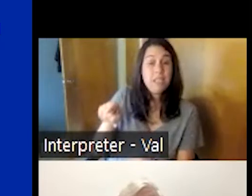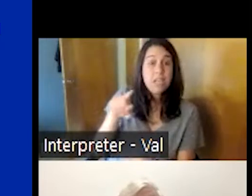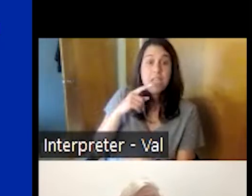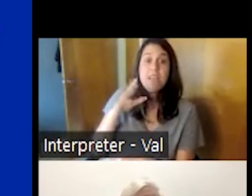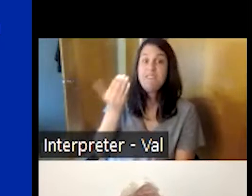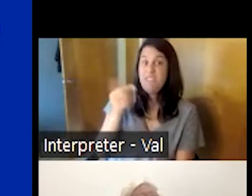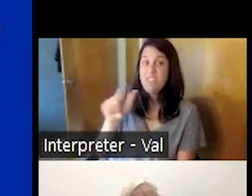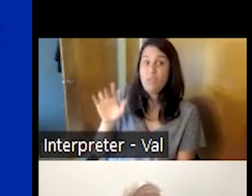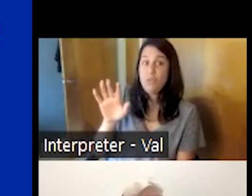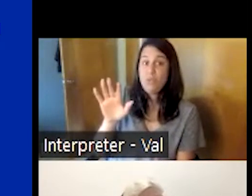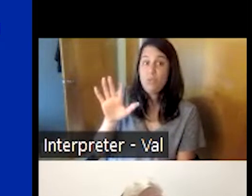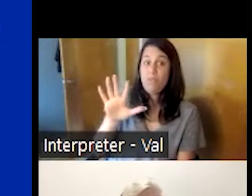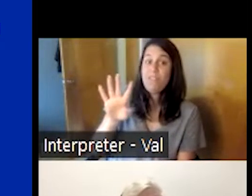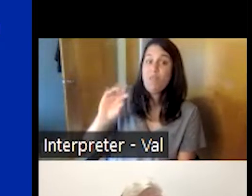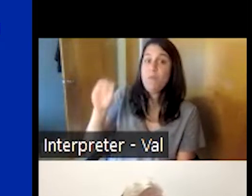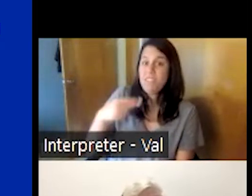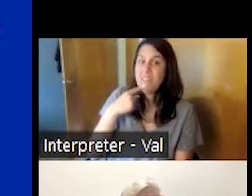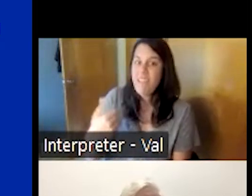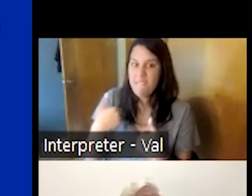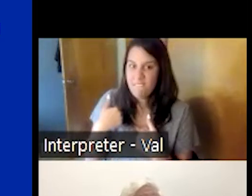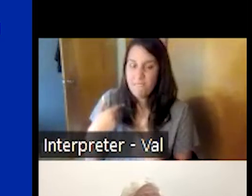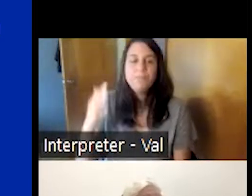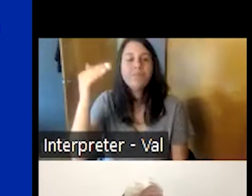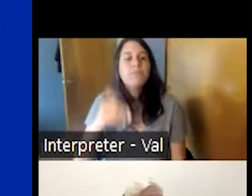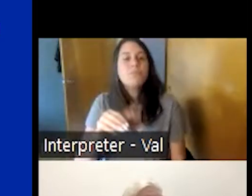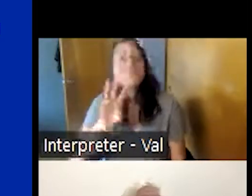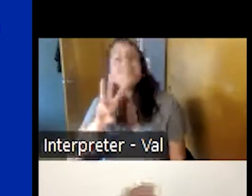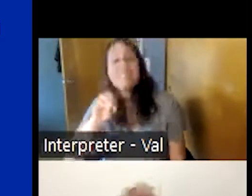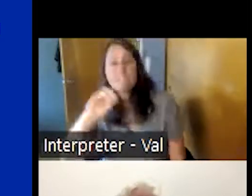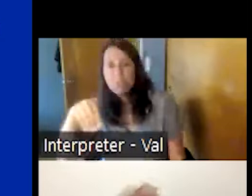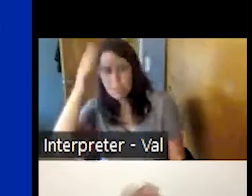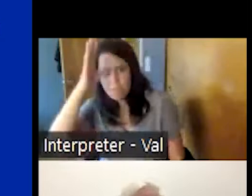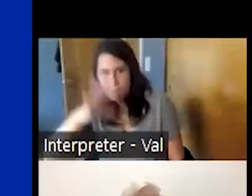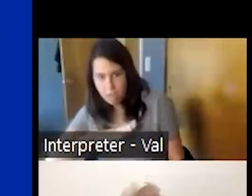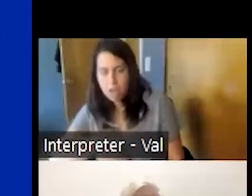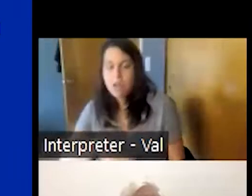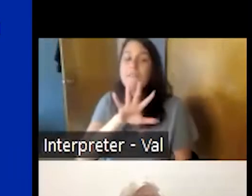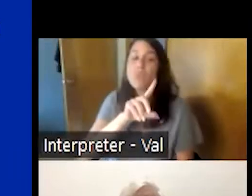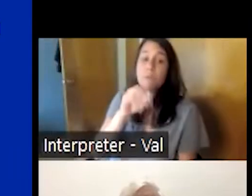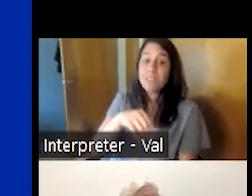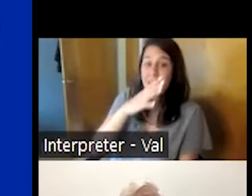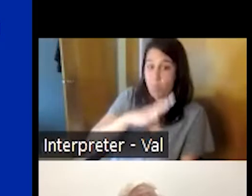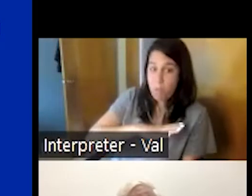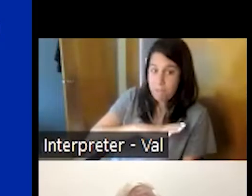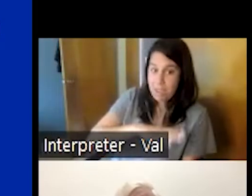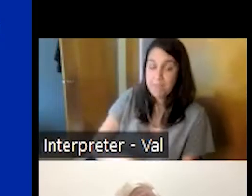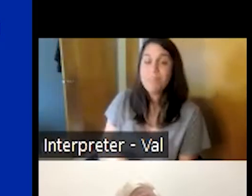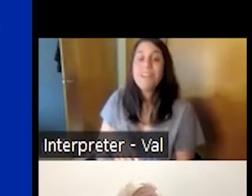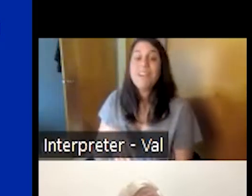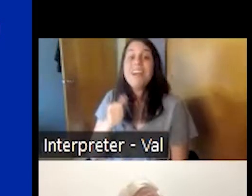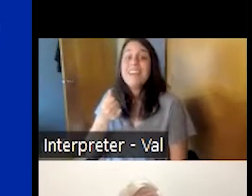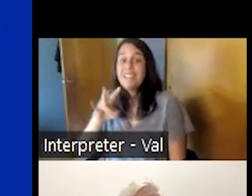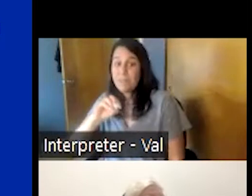traumatic event, 51% women, and 17% of the men and 13% of the women were exposed to 3 or more